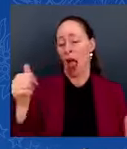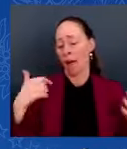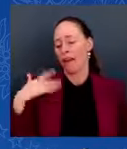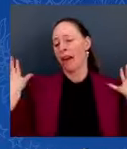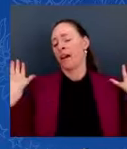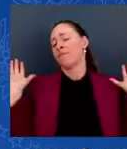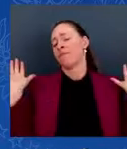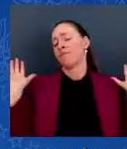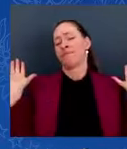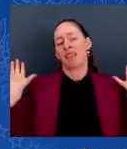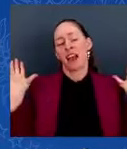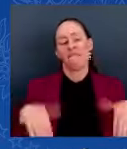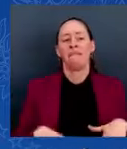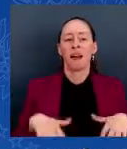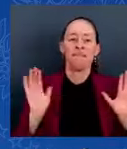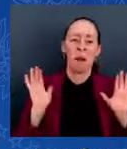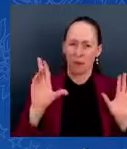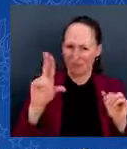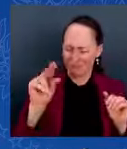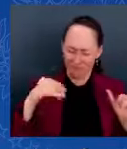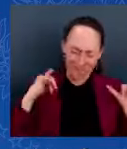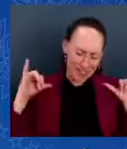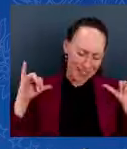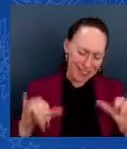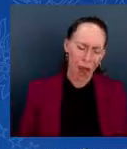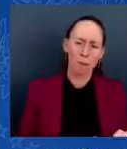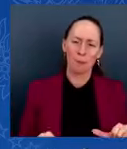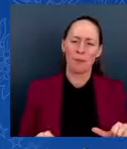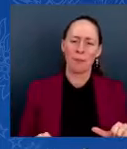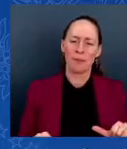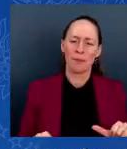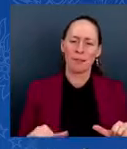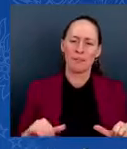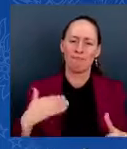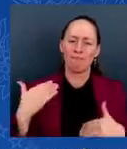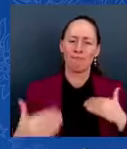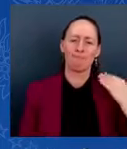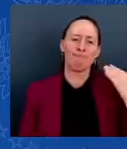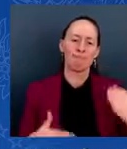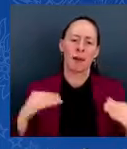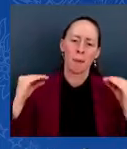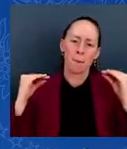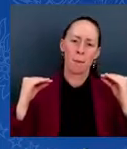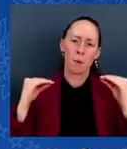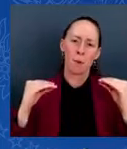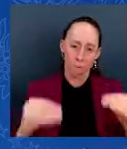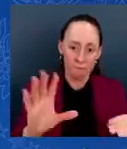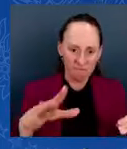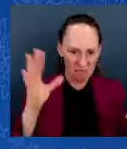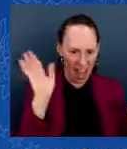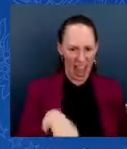And get this, you may have heard about the MAGA Republican Project 2025 plan.